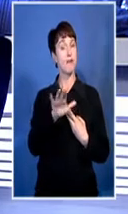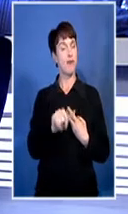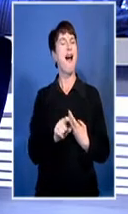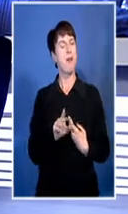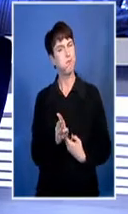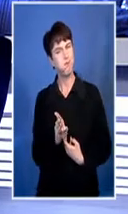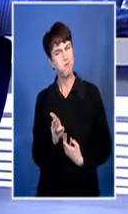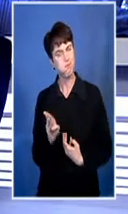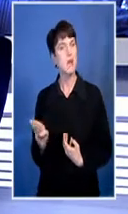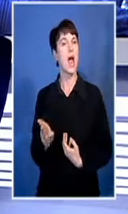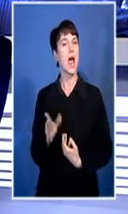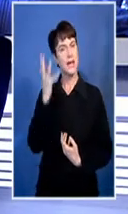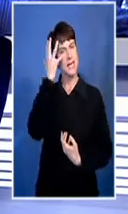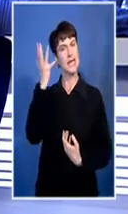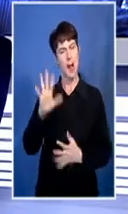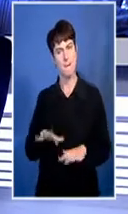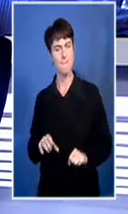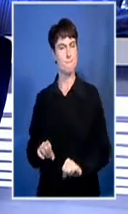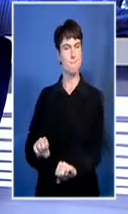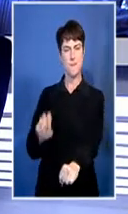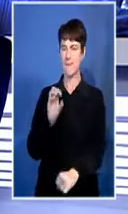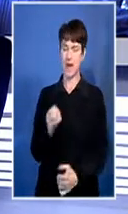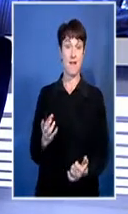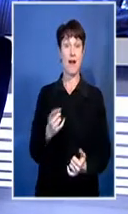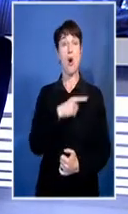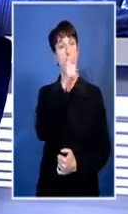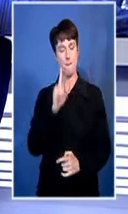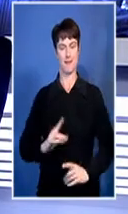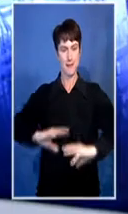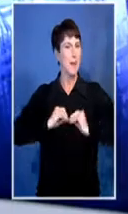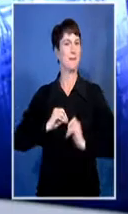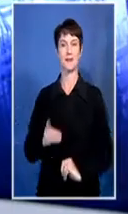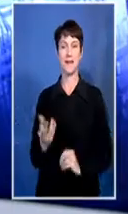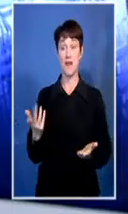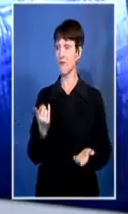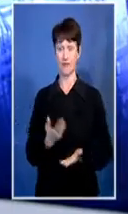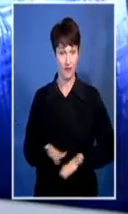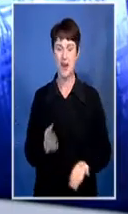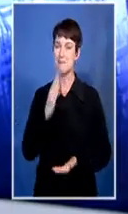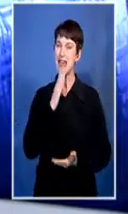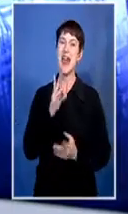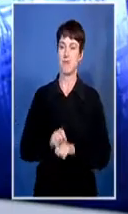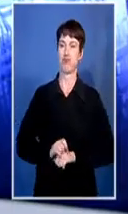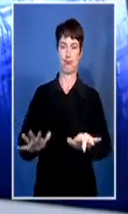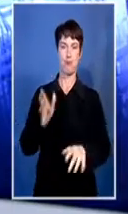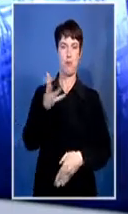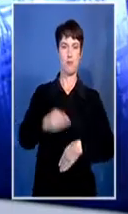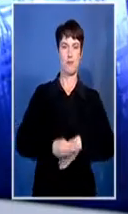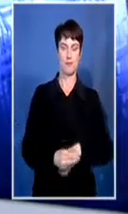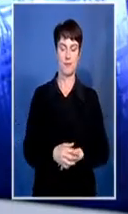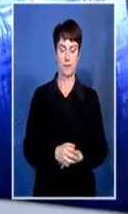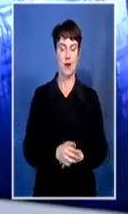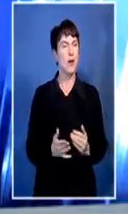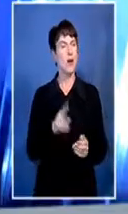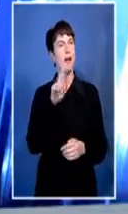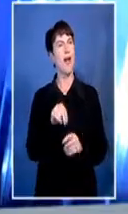deal with it, we're going to see perhaps a domino effect in the region, which is quite worrying. Now, you've spoken about the AU. What about the United Nations and